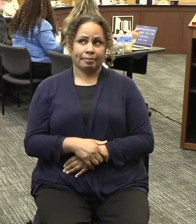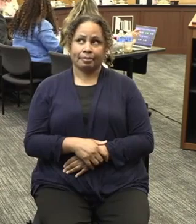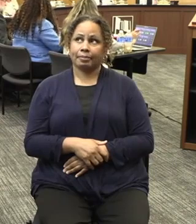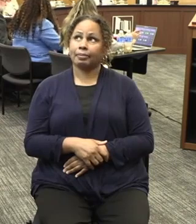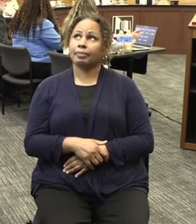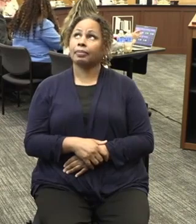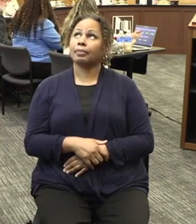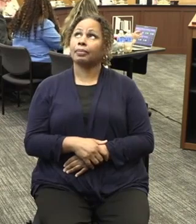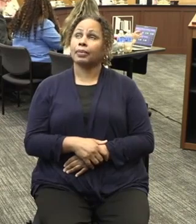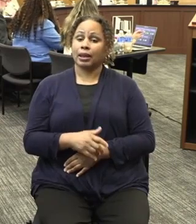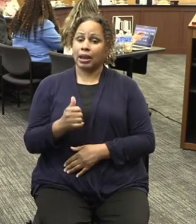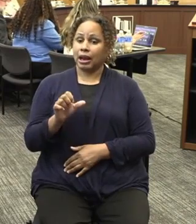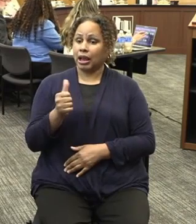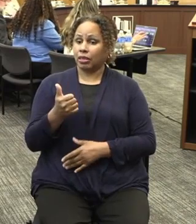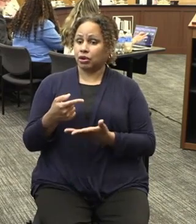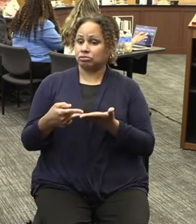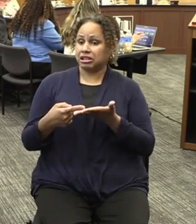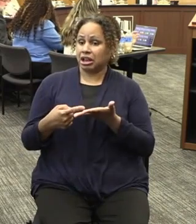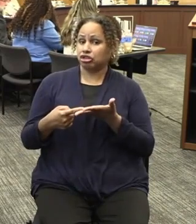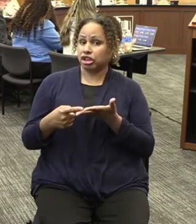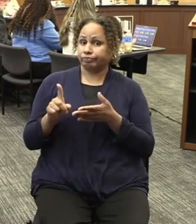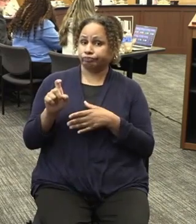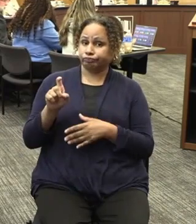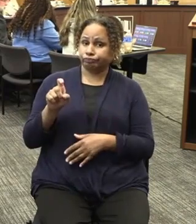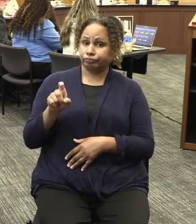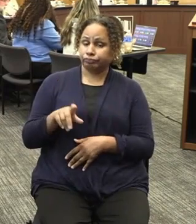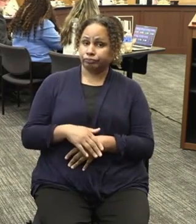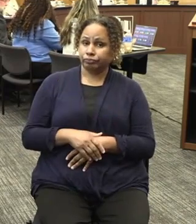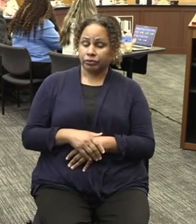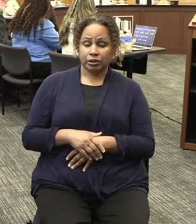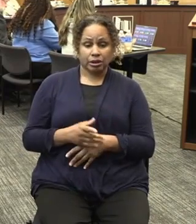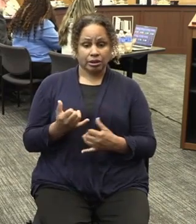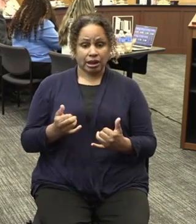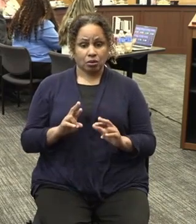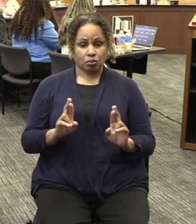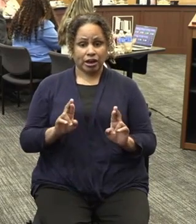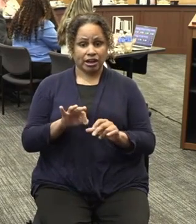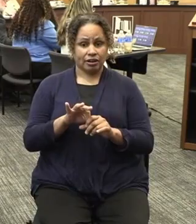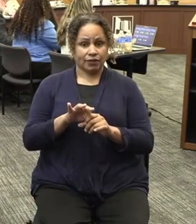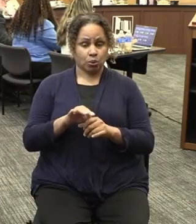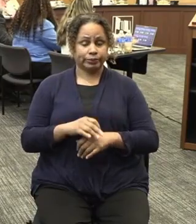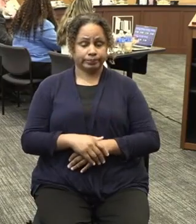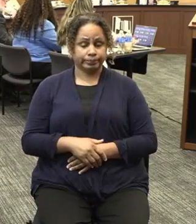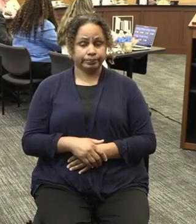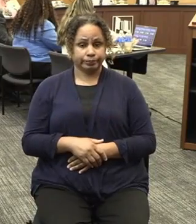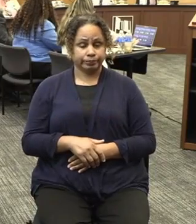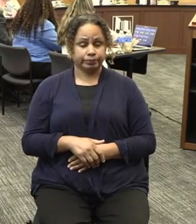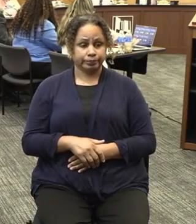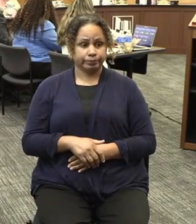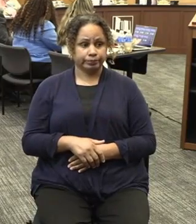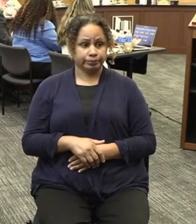Any other discussion? No. We are ready to vote then.